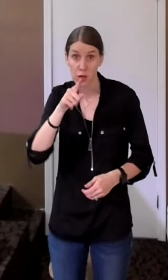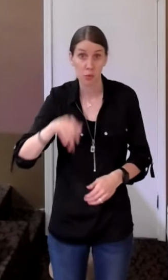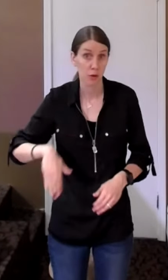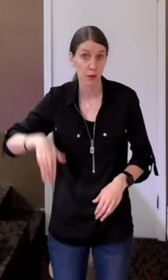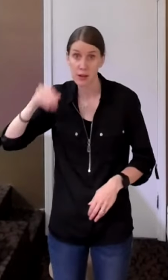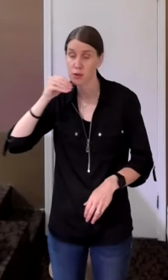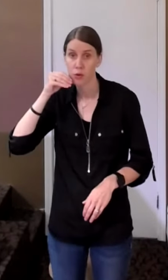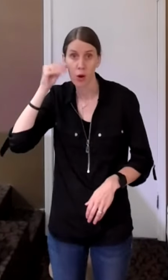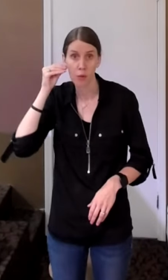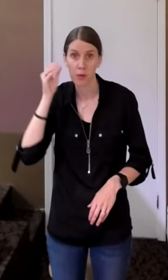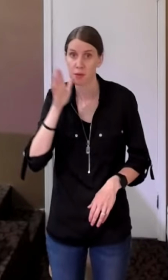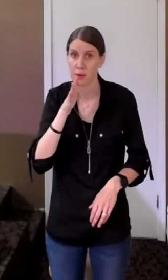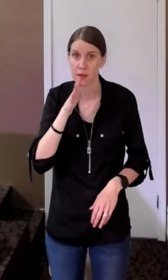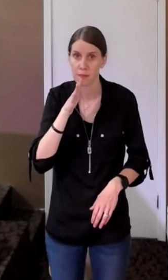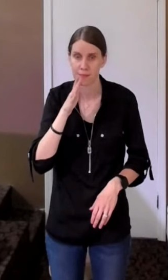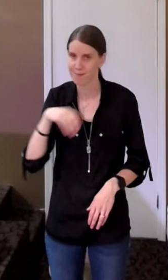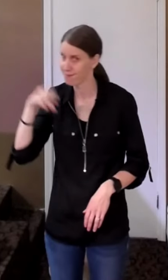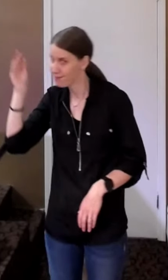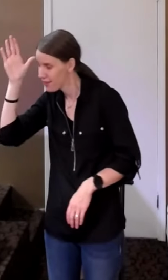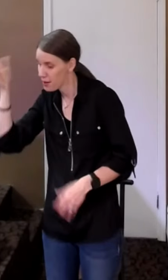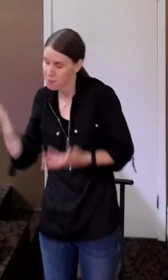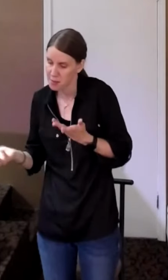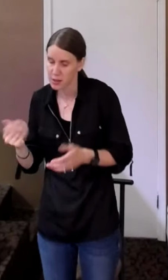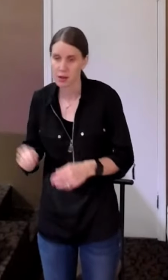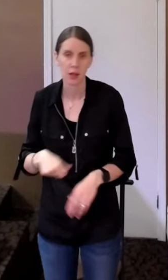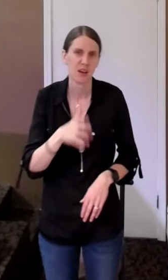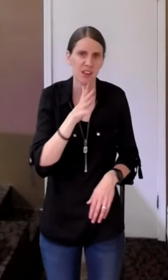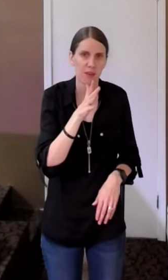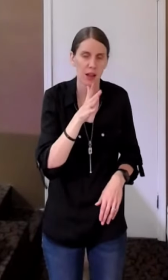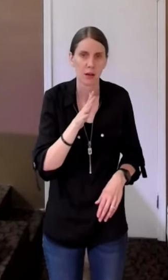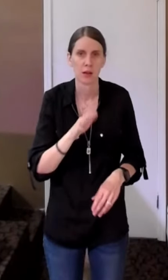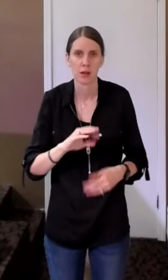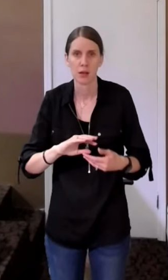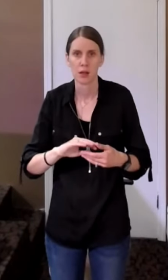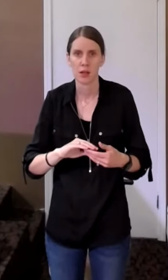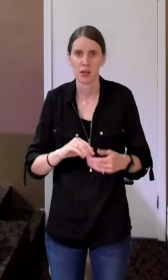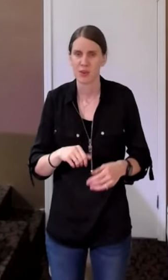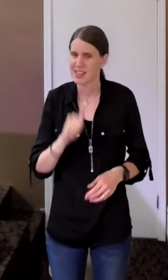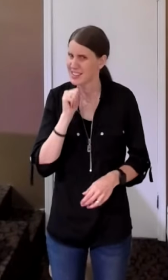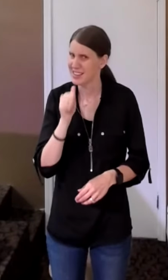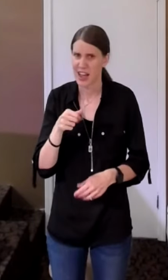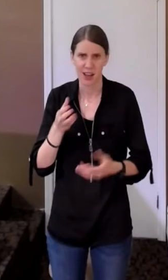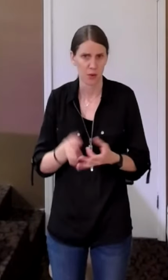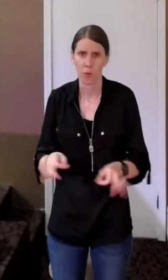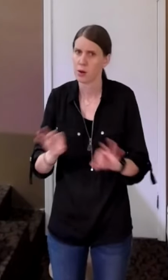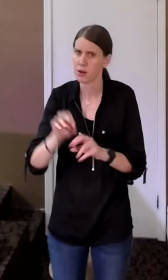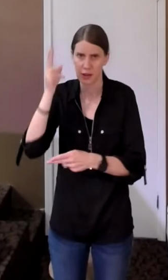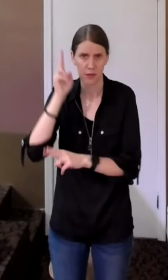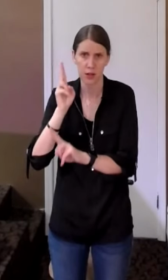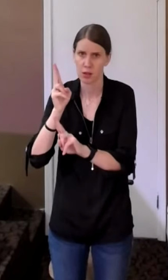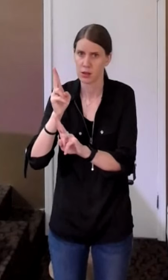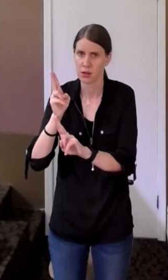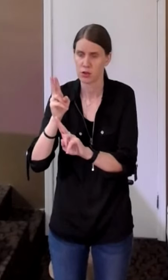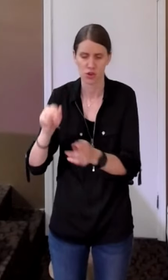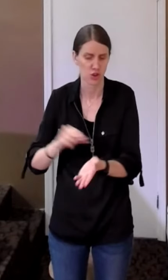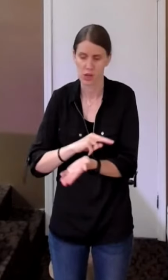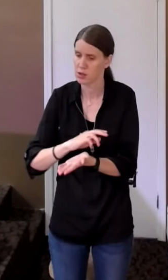in a home where the mother or the father, but in this case the mother, where the mother was not honorable, she was not holy, she did